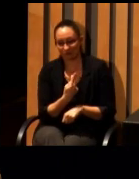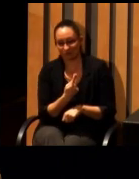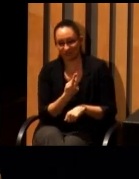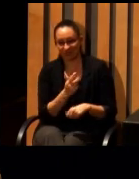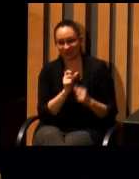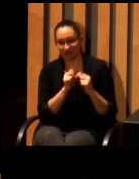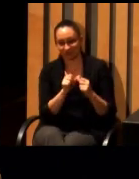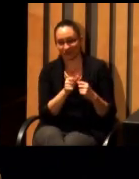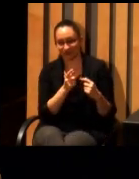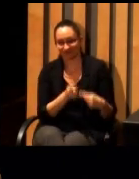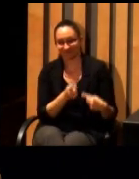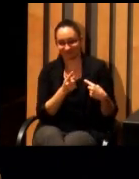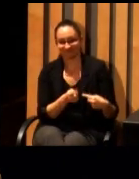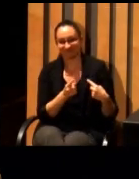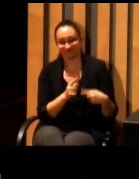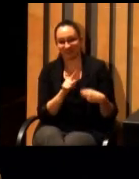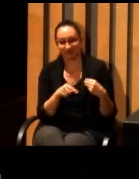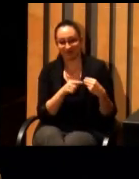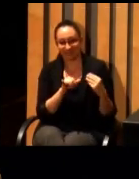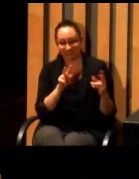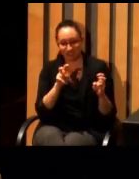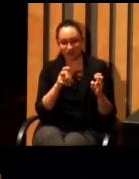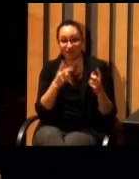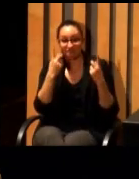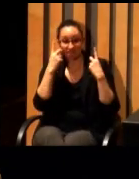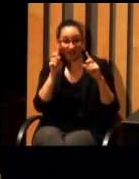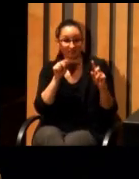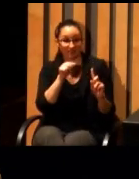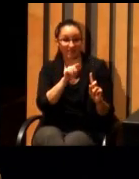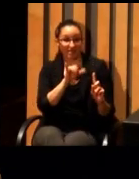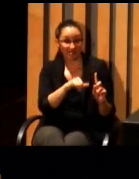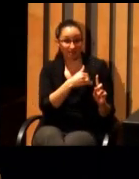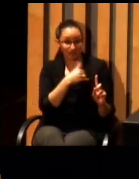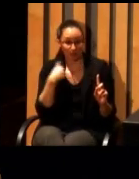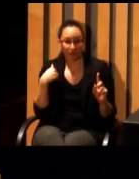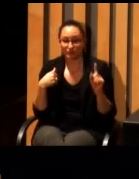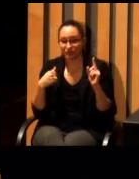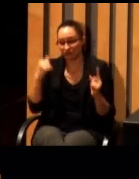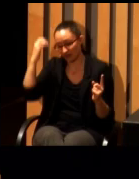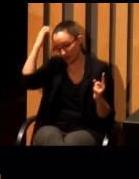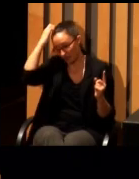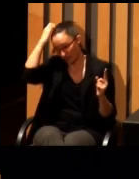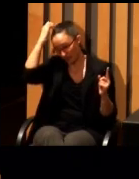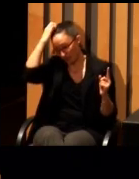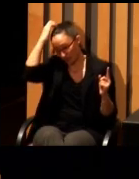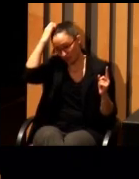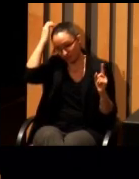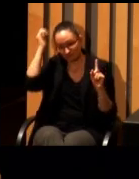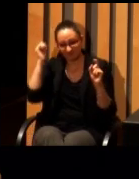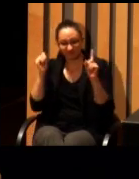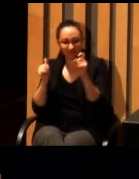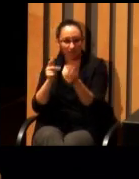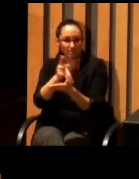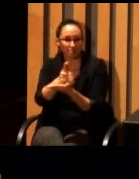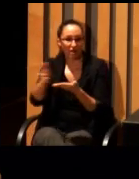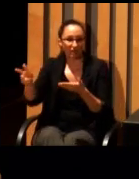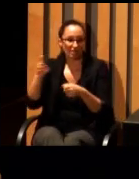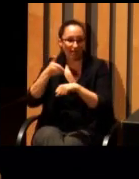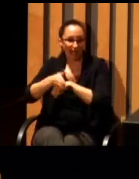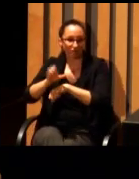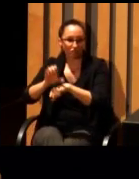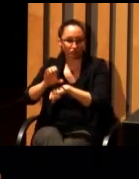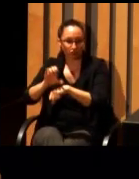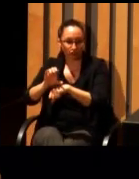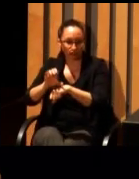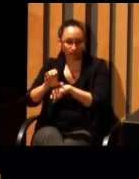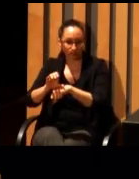argument with about that, finally went out in the church's parking lot after service and